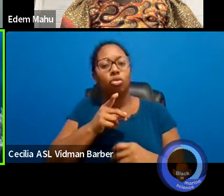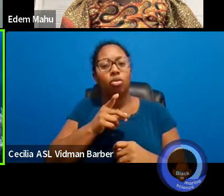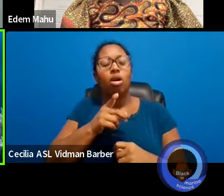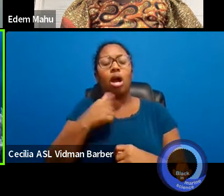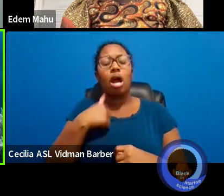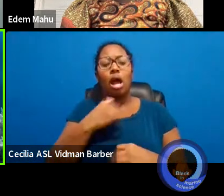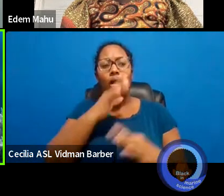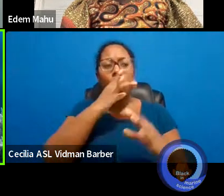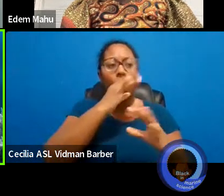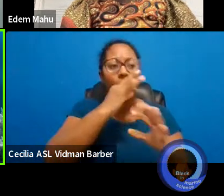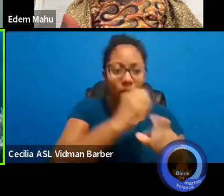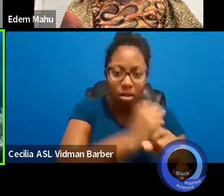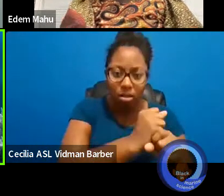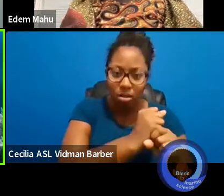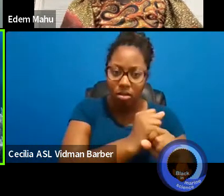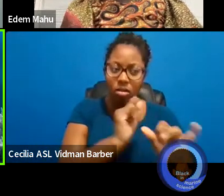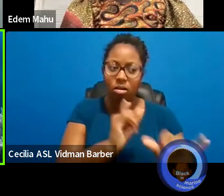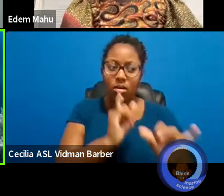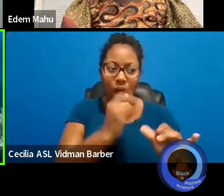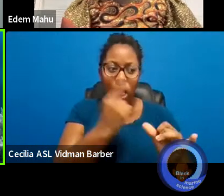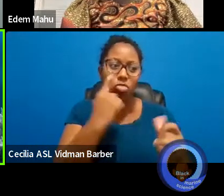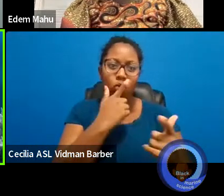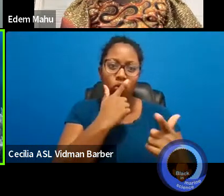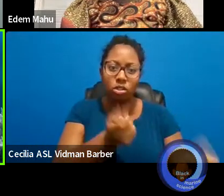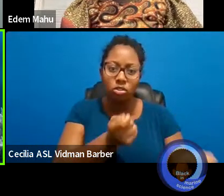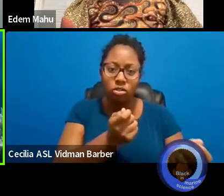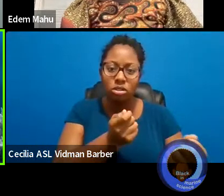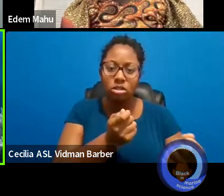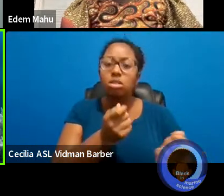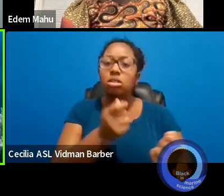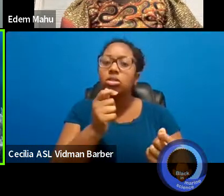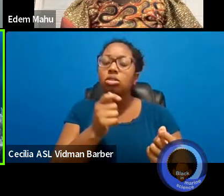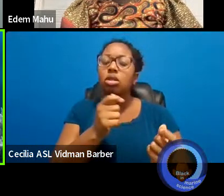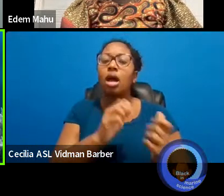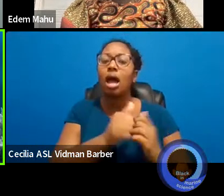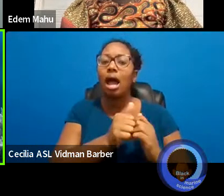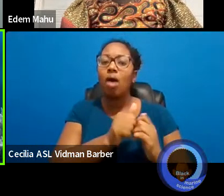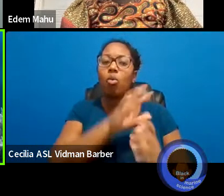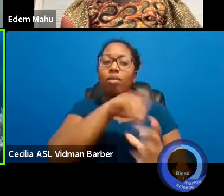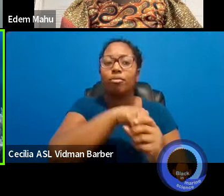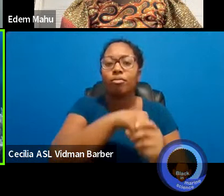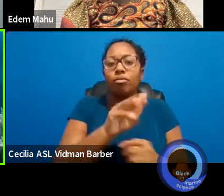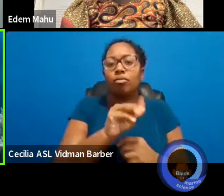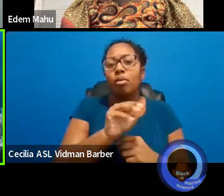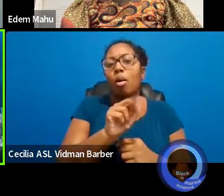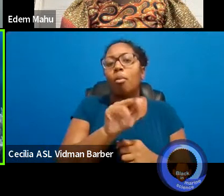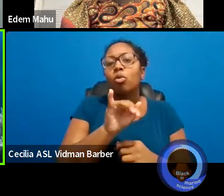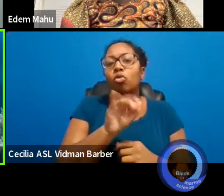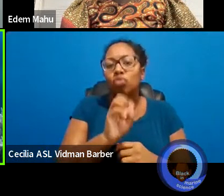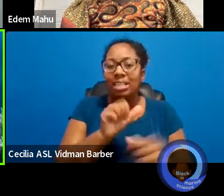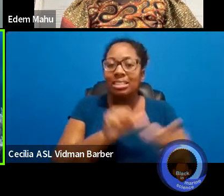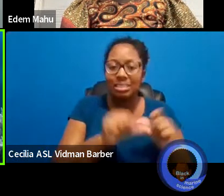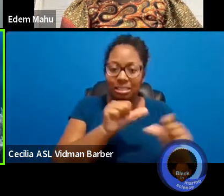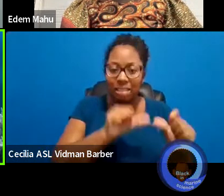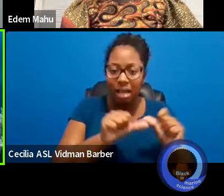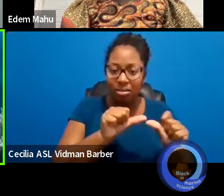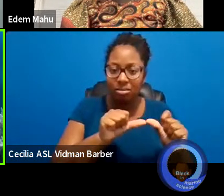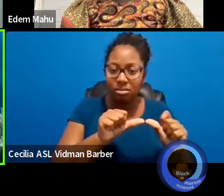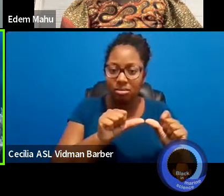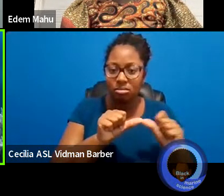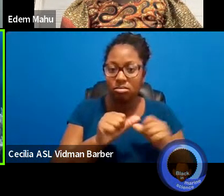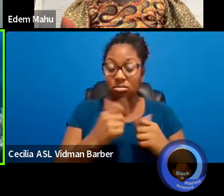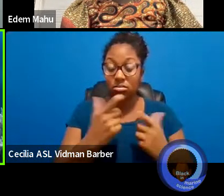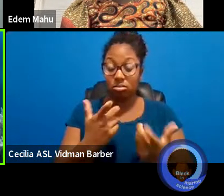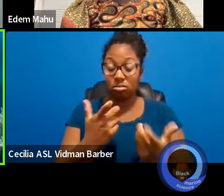me closer to think about marine science from how we as young